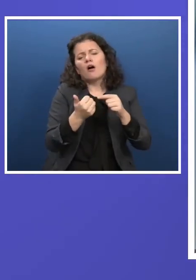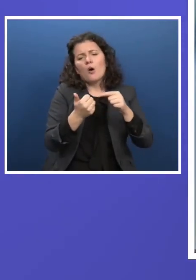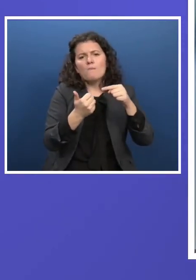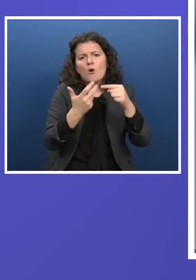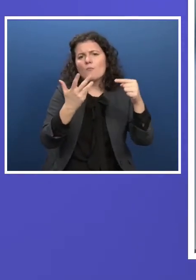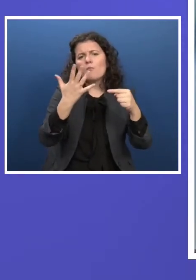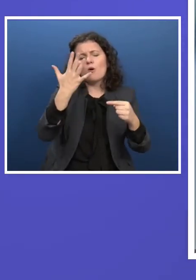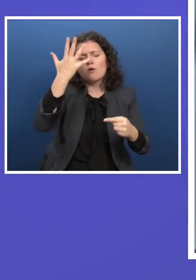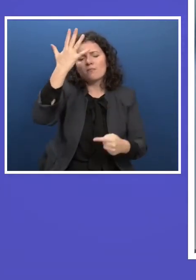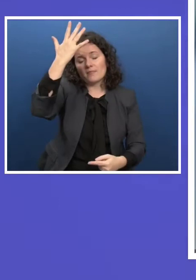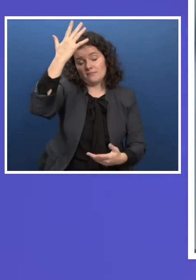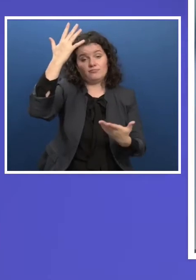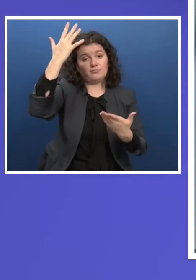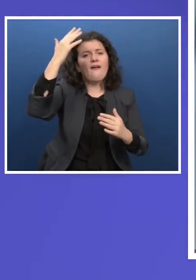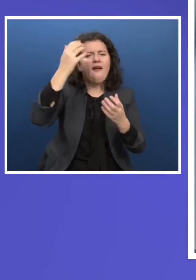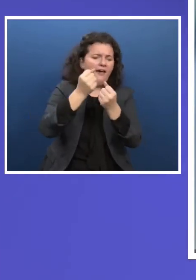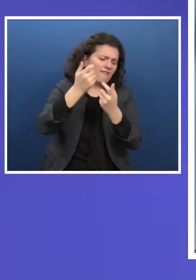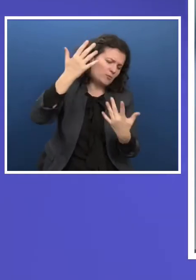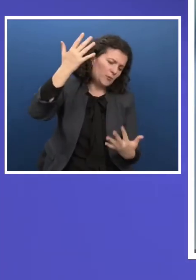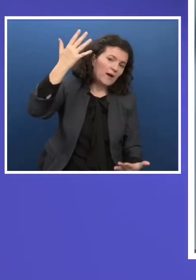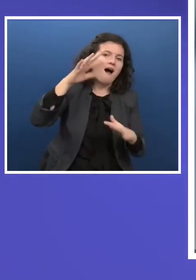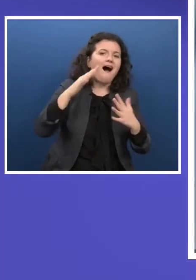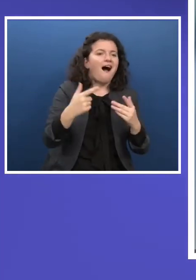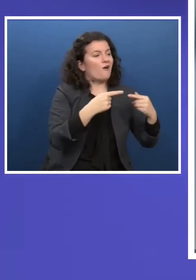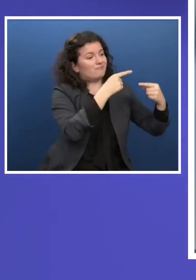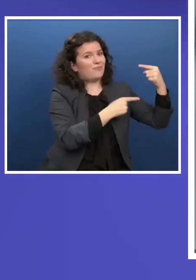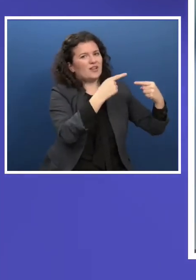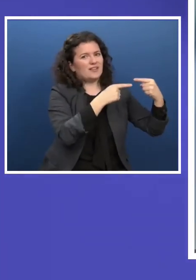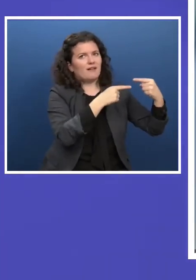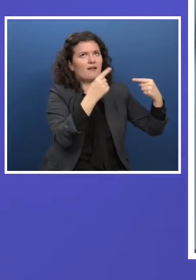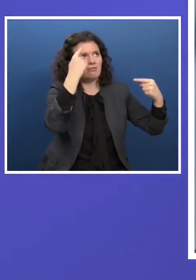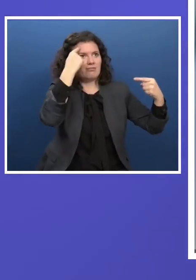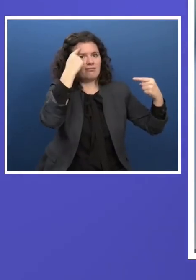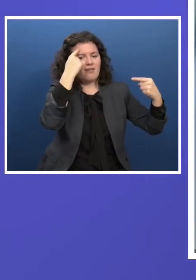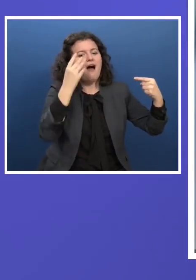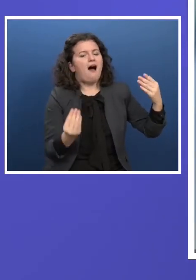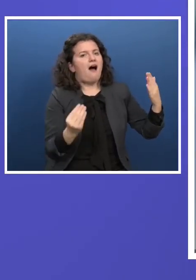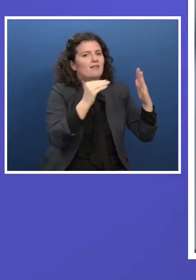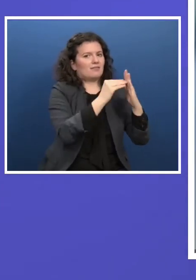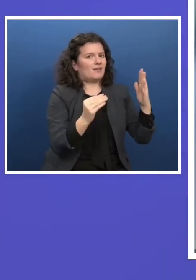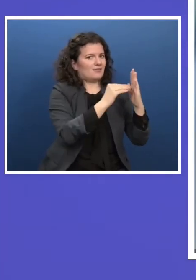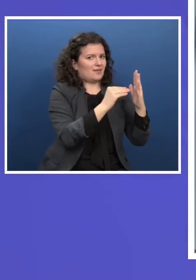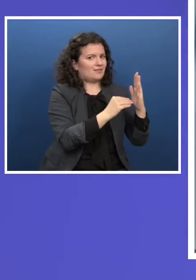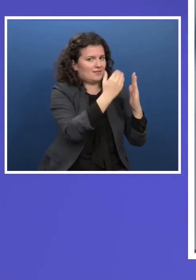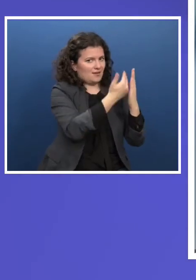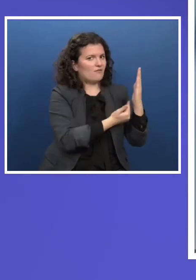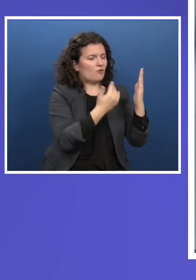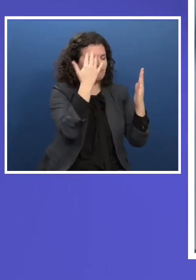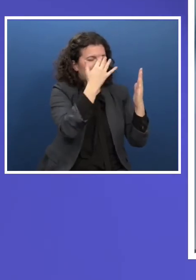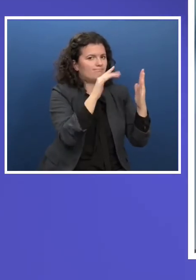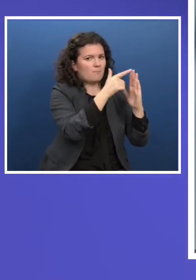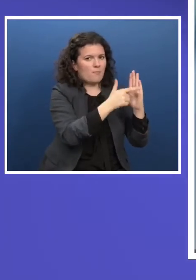when looking at decision-making roles, both in the public and the private sector, encouraging, for